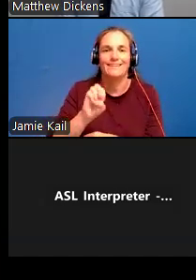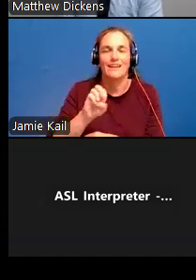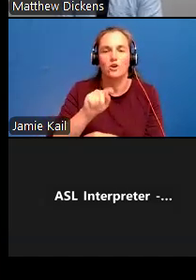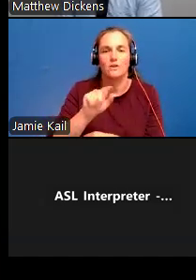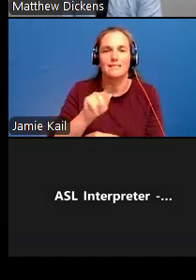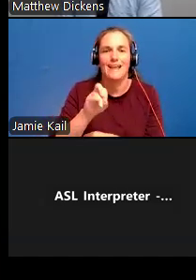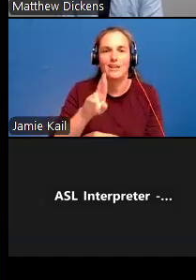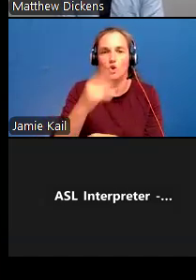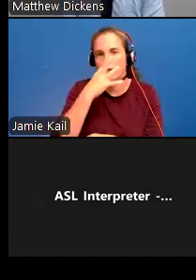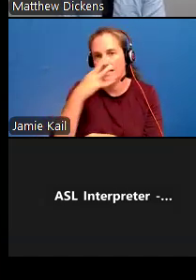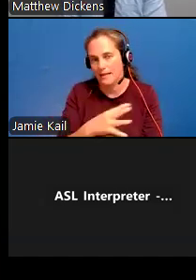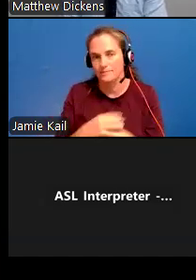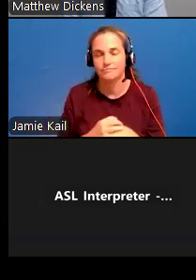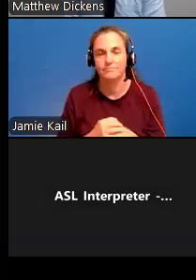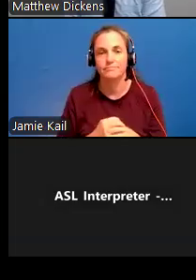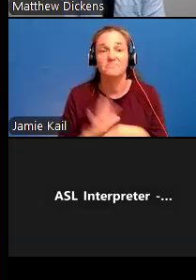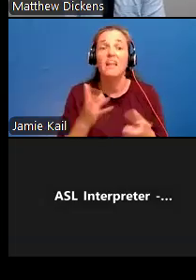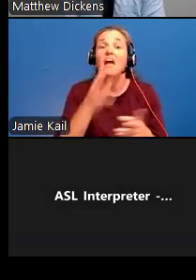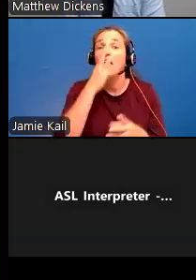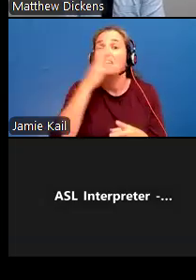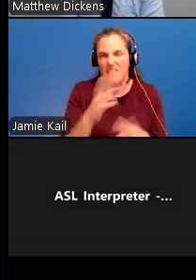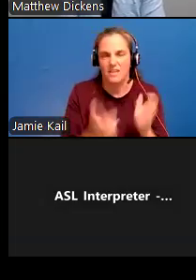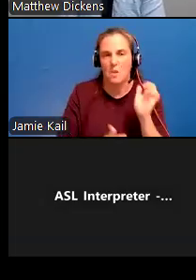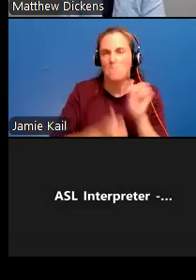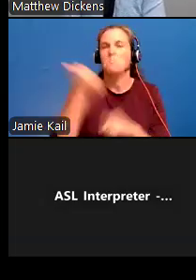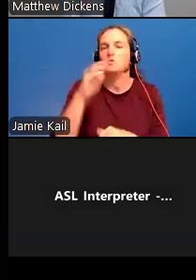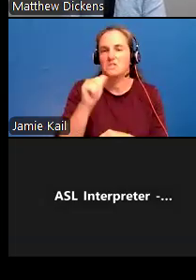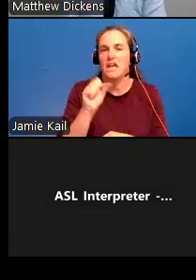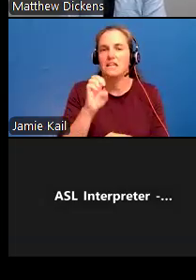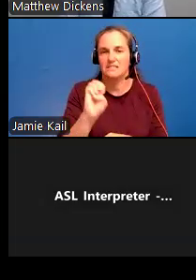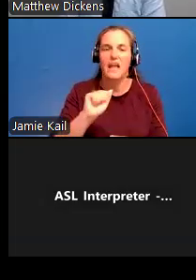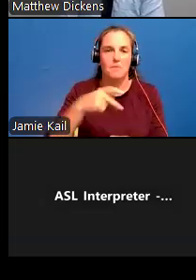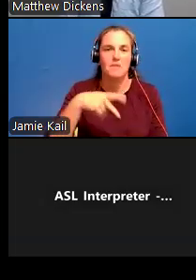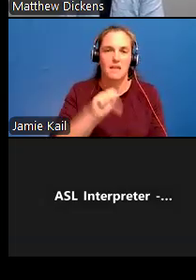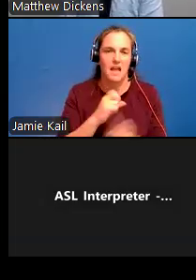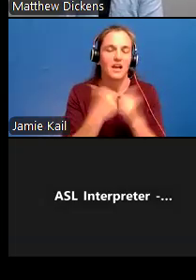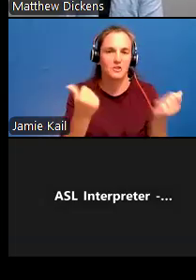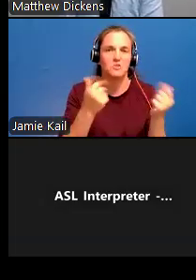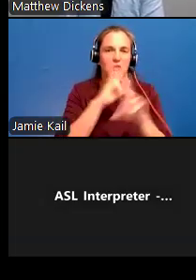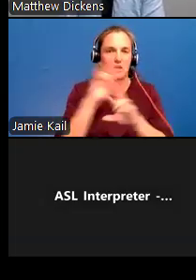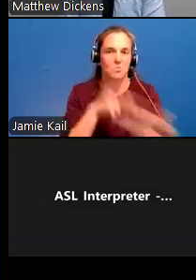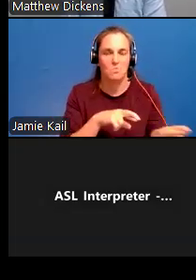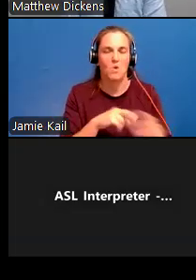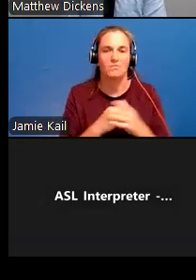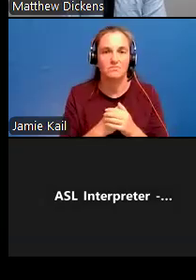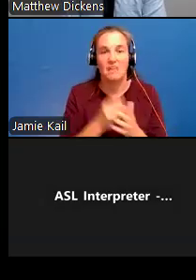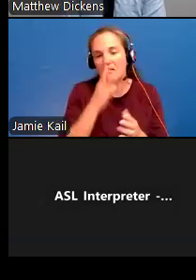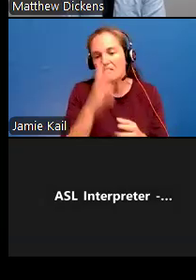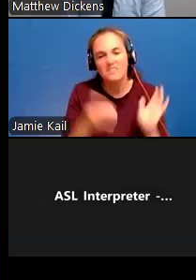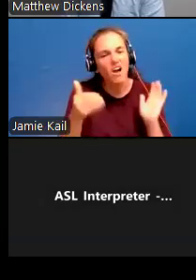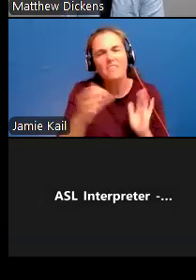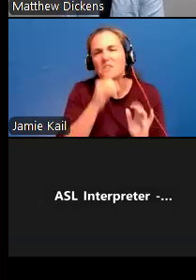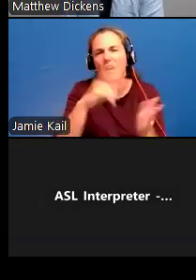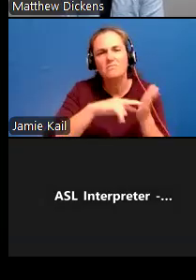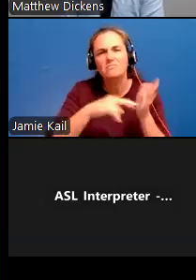Allegations of neglect are the majority of the cases APS receives. Neglect is often not intentional. It